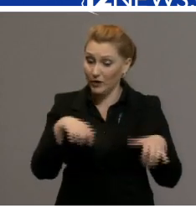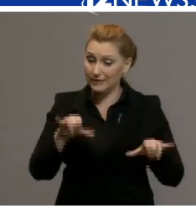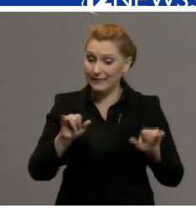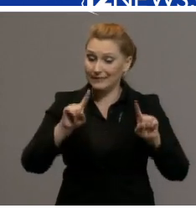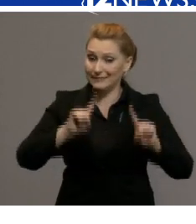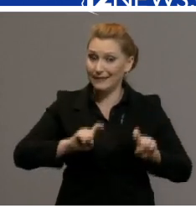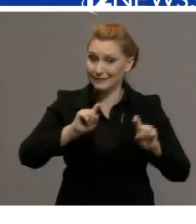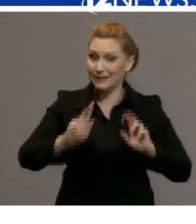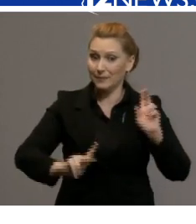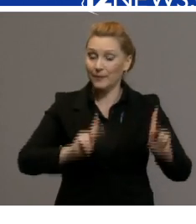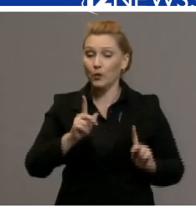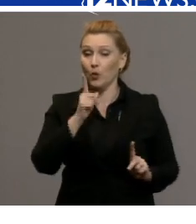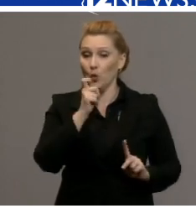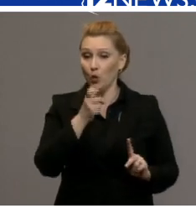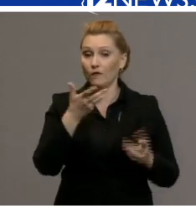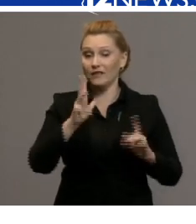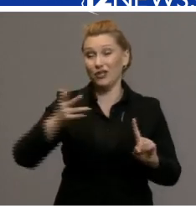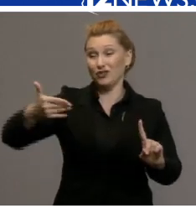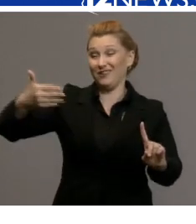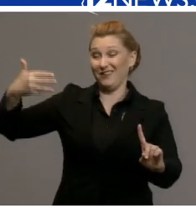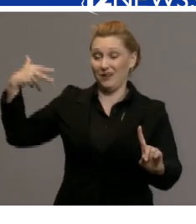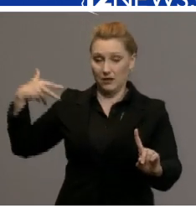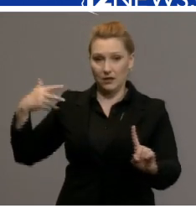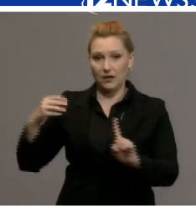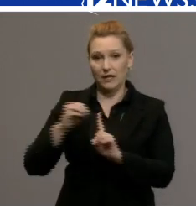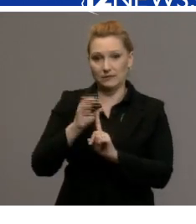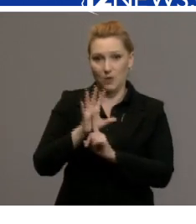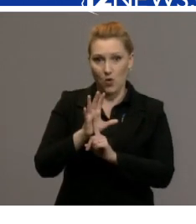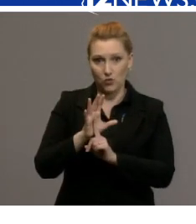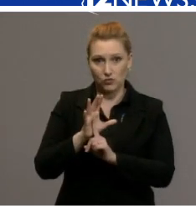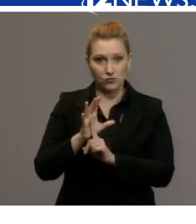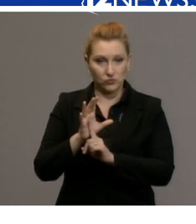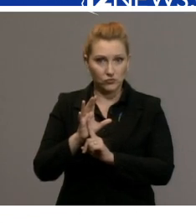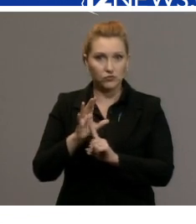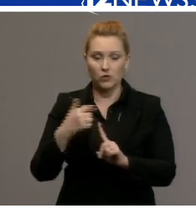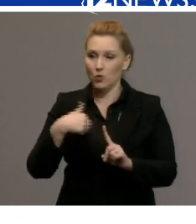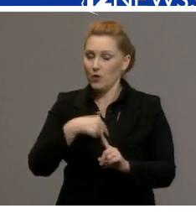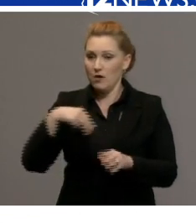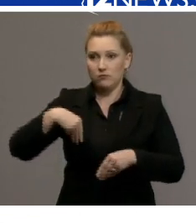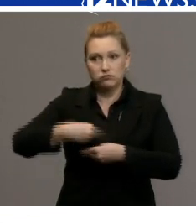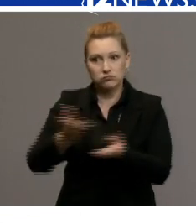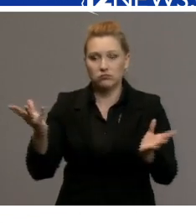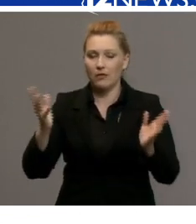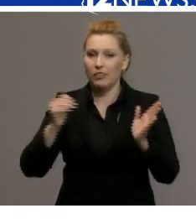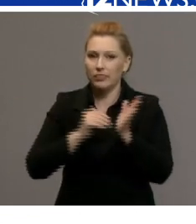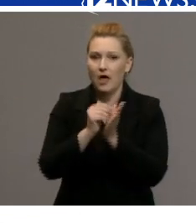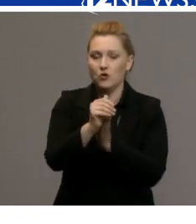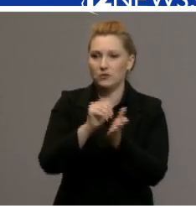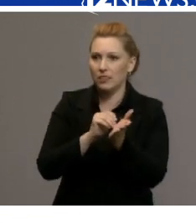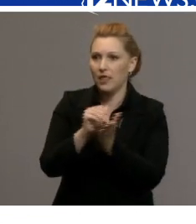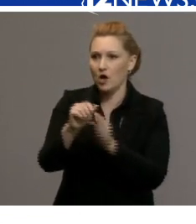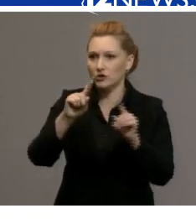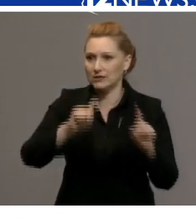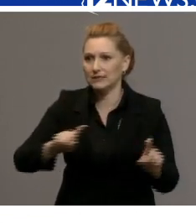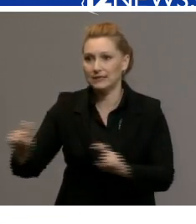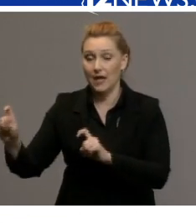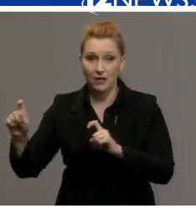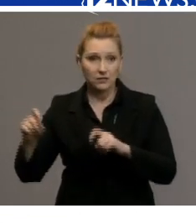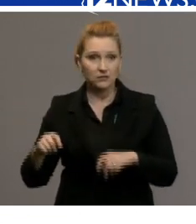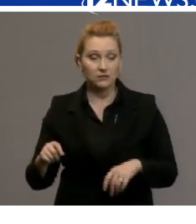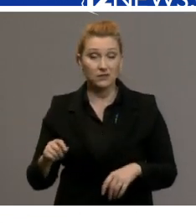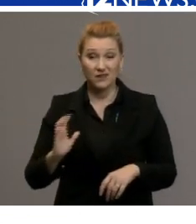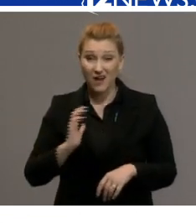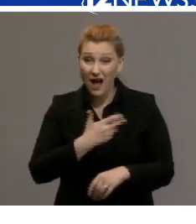COVID. Our supply chain's caught up. We're doing thousands and thousands of more tests. We have more accurate serology tests, which